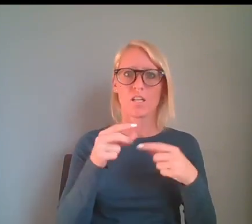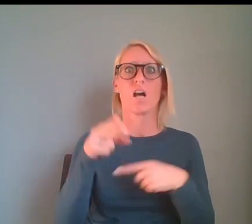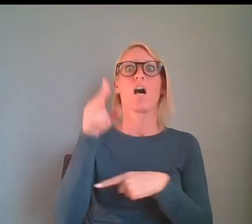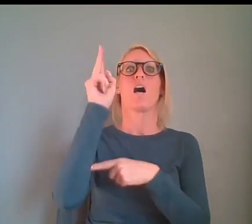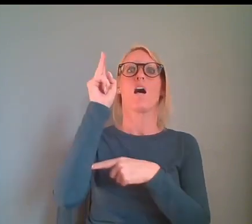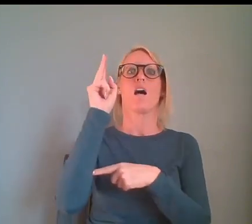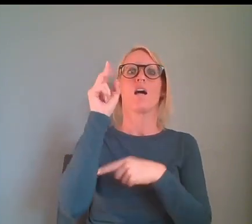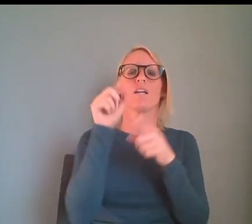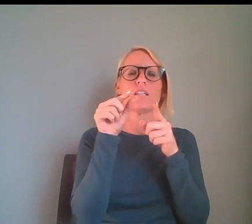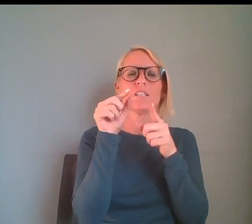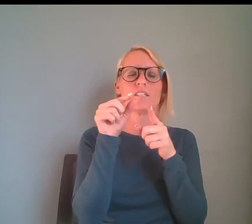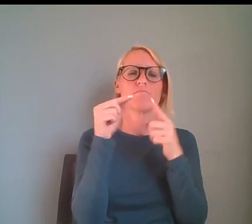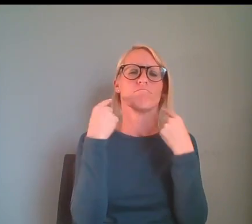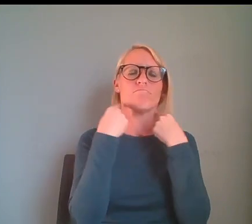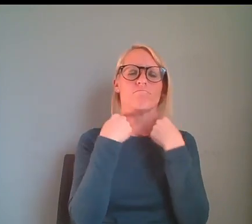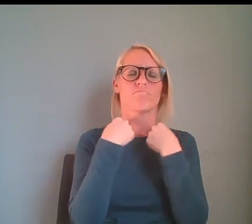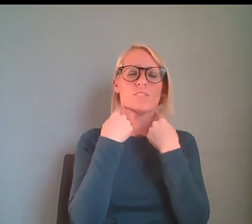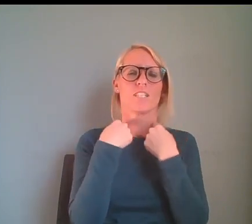skinny necks like that.